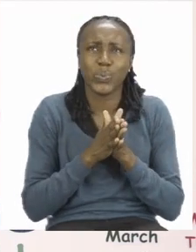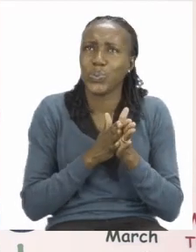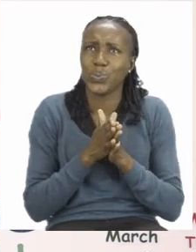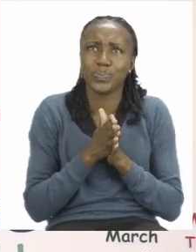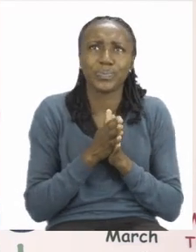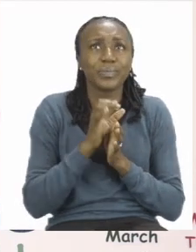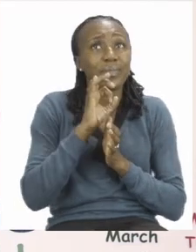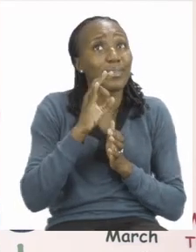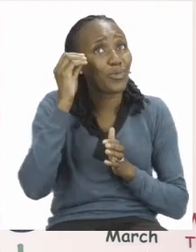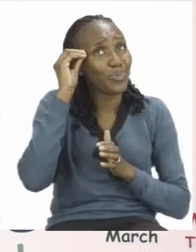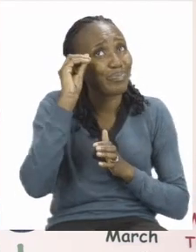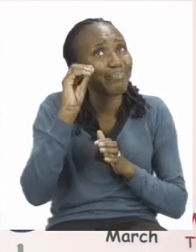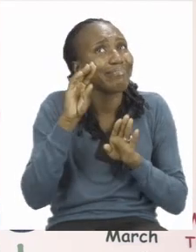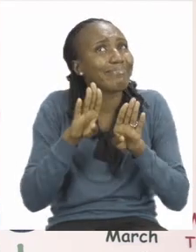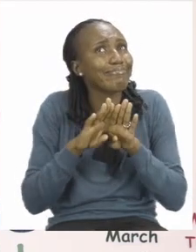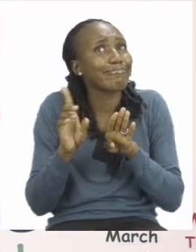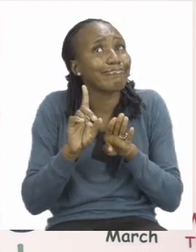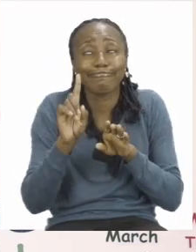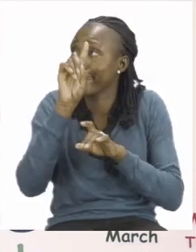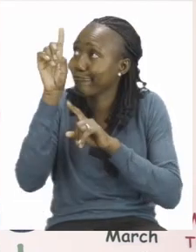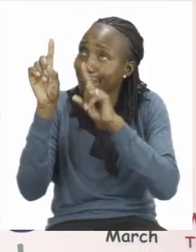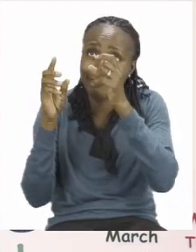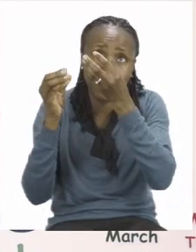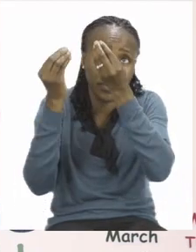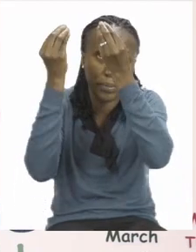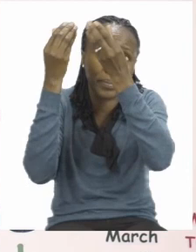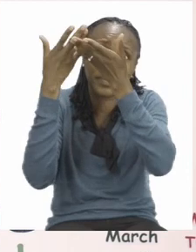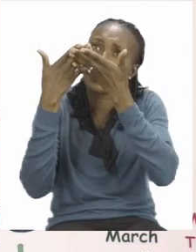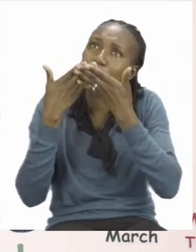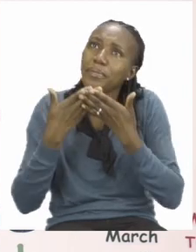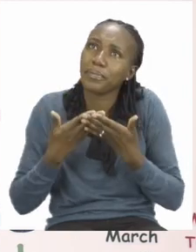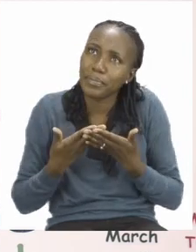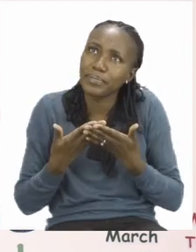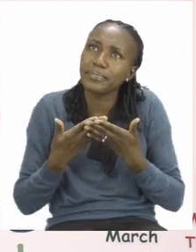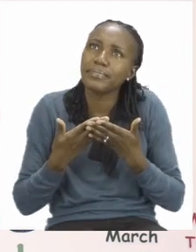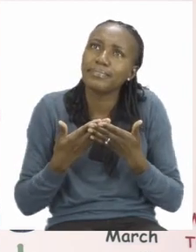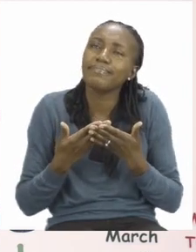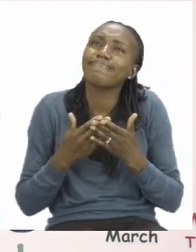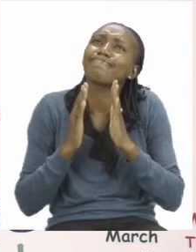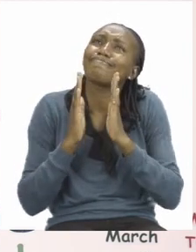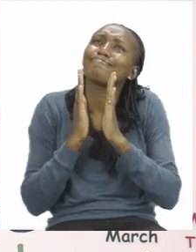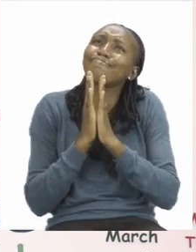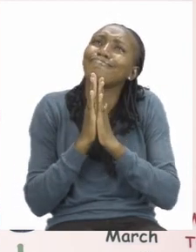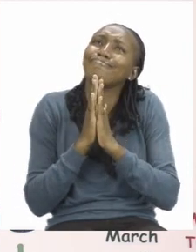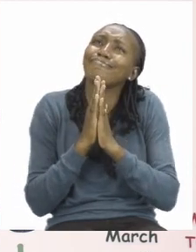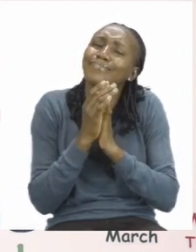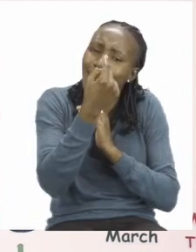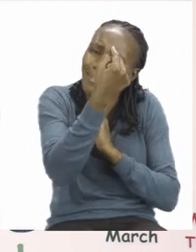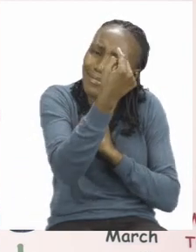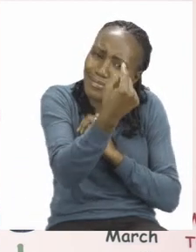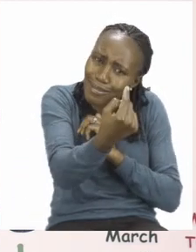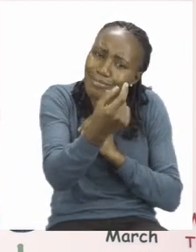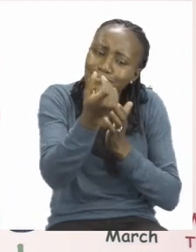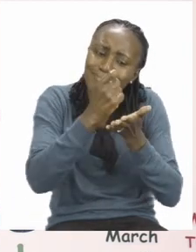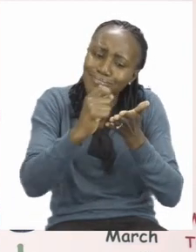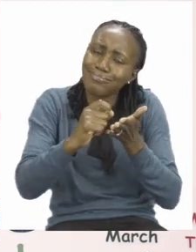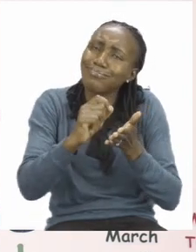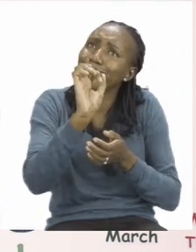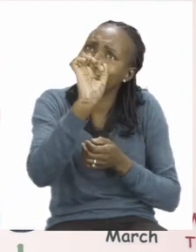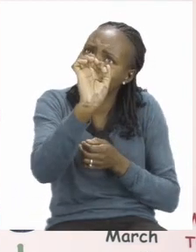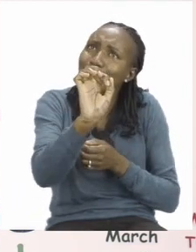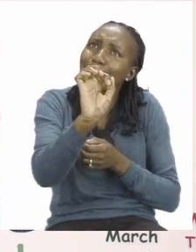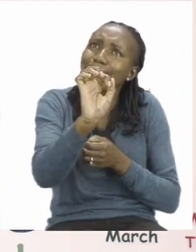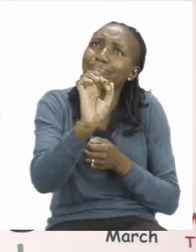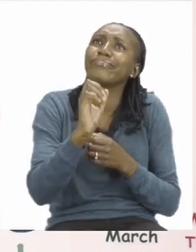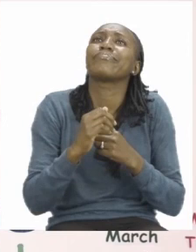what to do, you can always ask an adult for help, but please finish your work by yourself. So